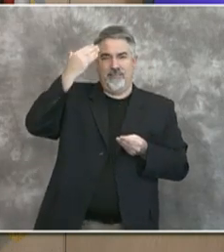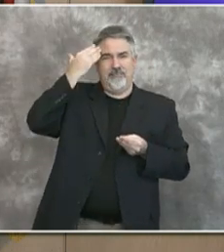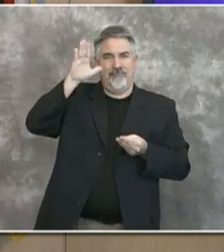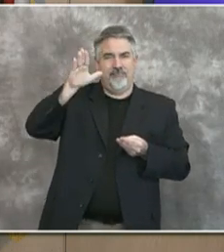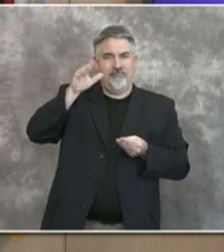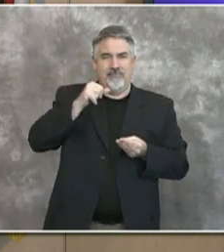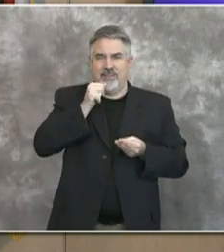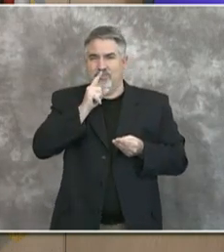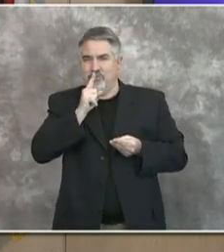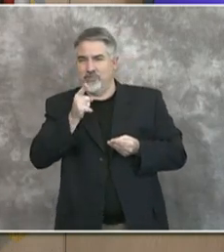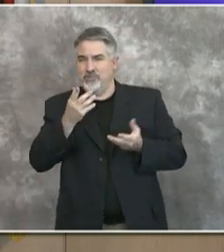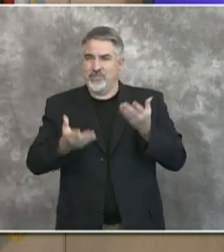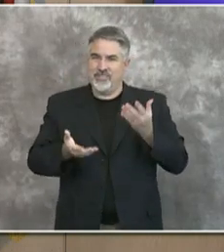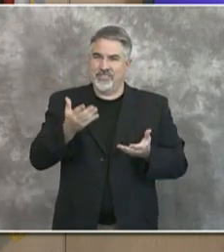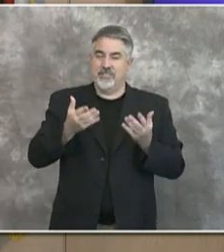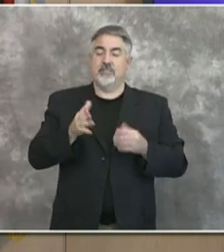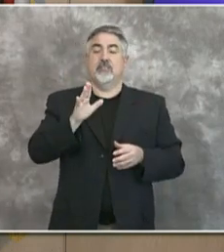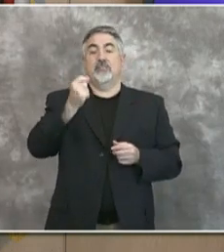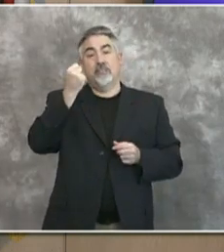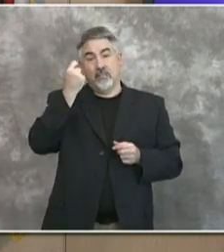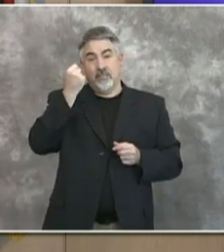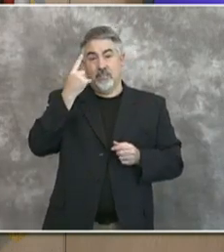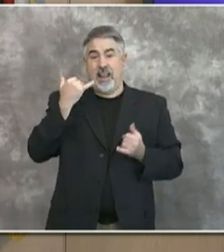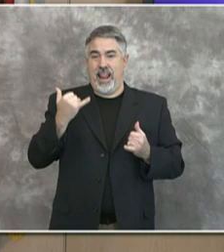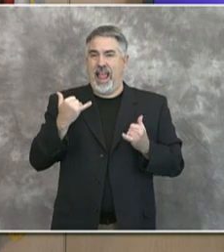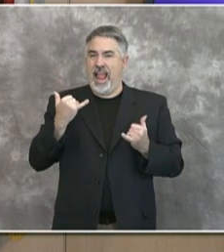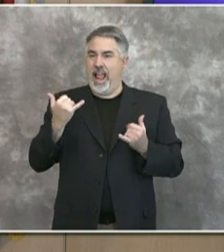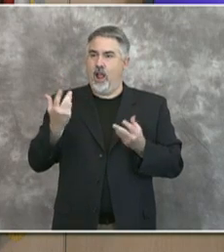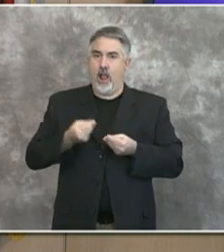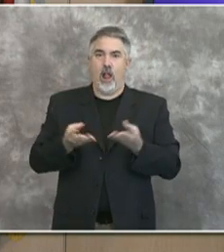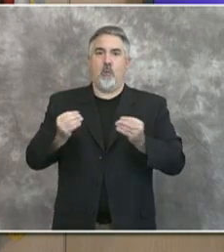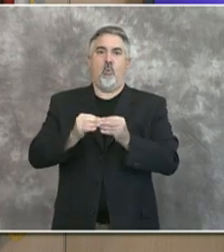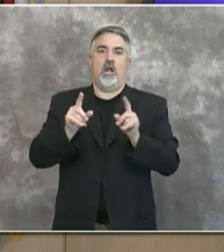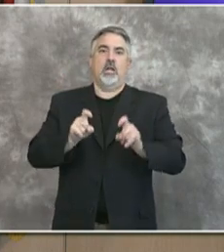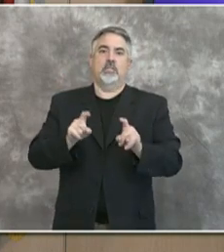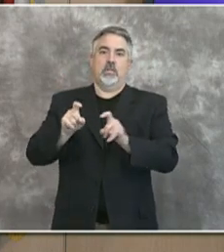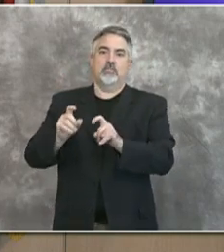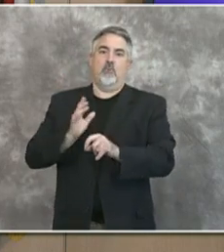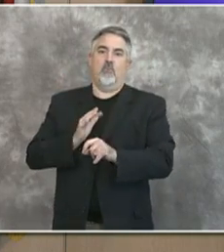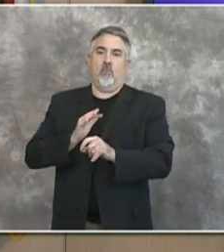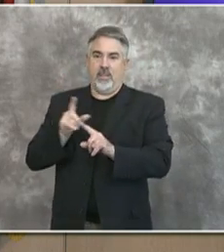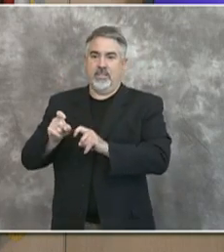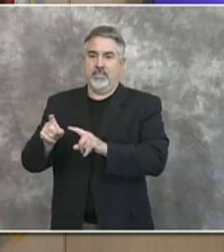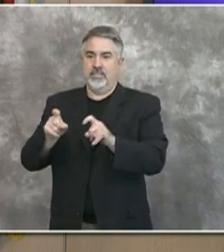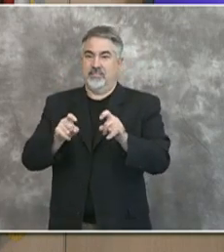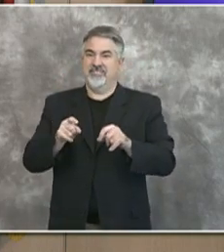jump in testing. In the same period, we're reporting 152 positives. We're reporting